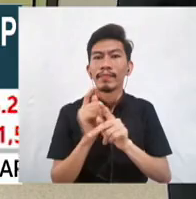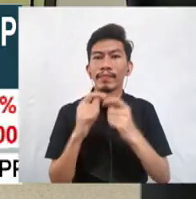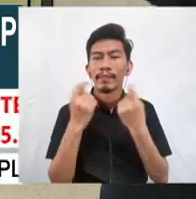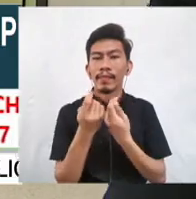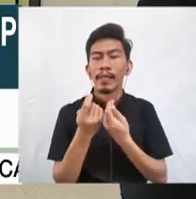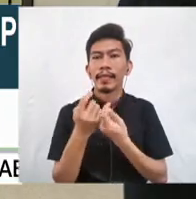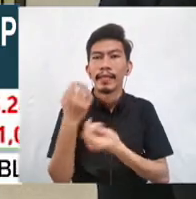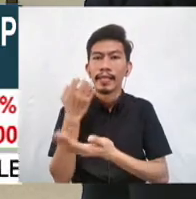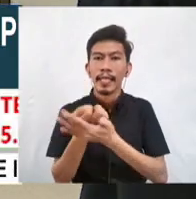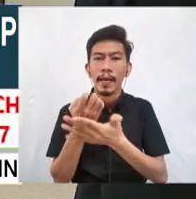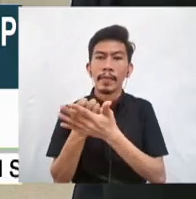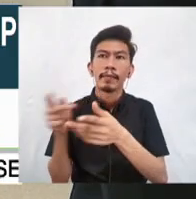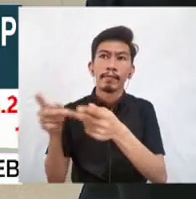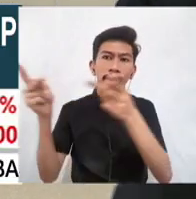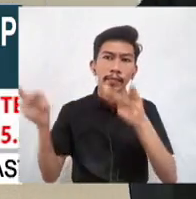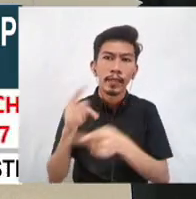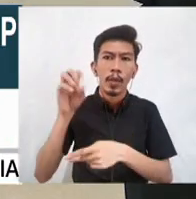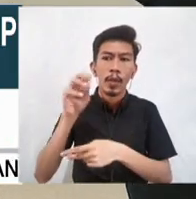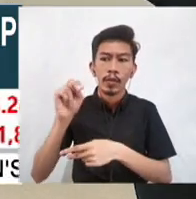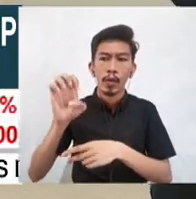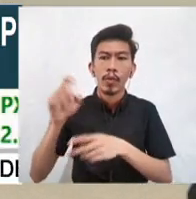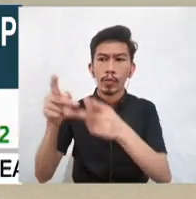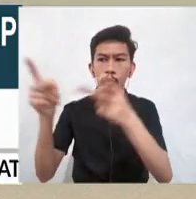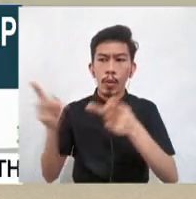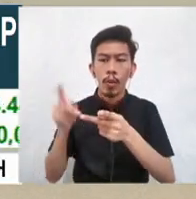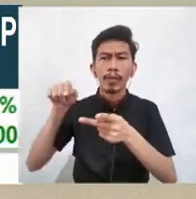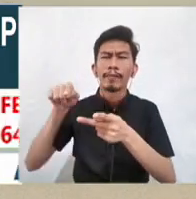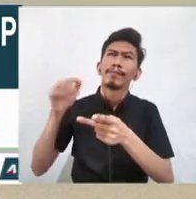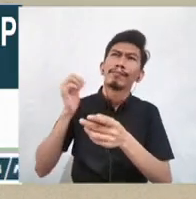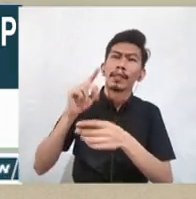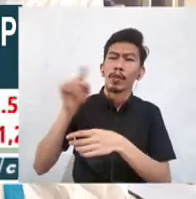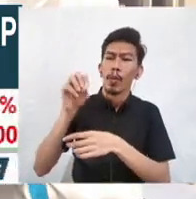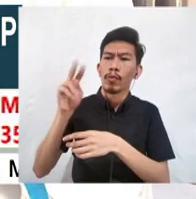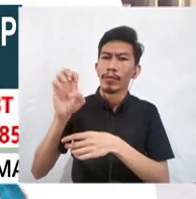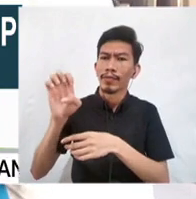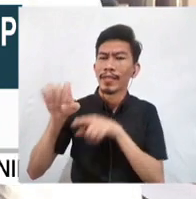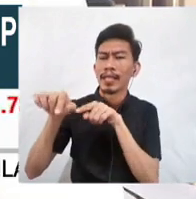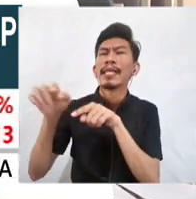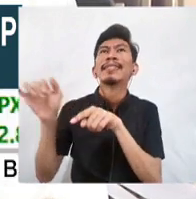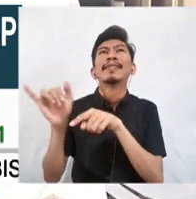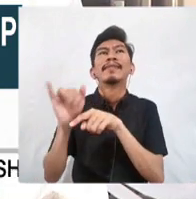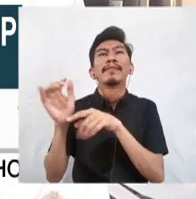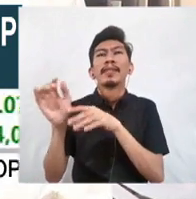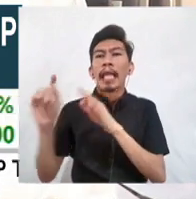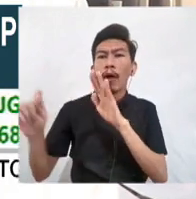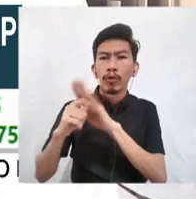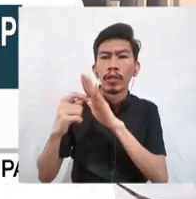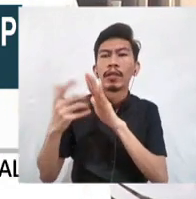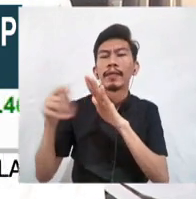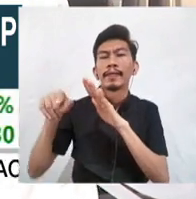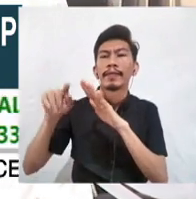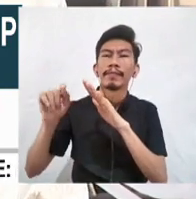zone, it's like a town by itself, no? Because we are now